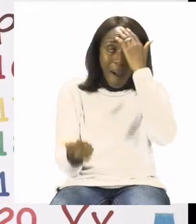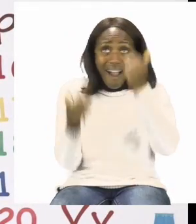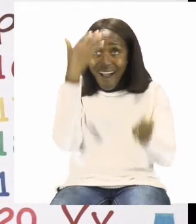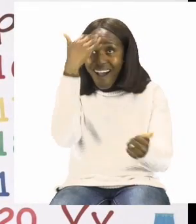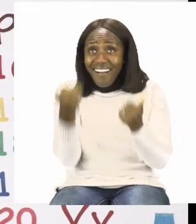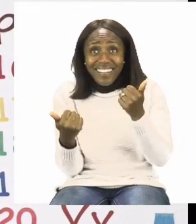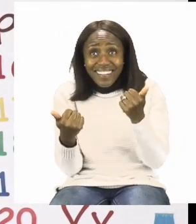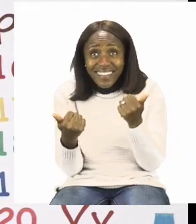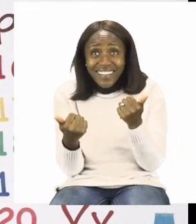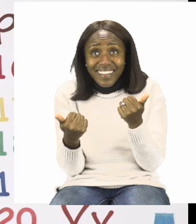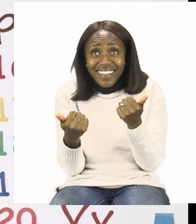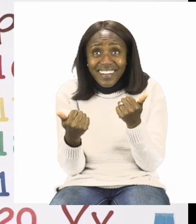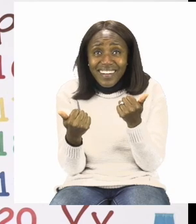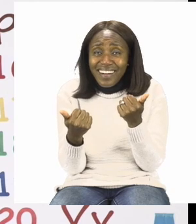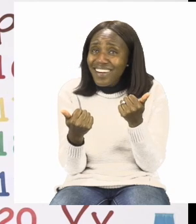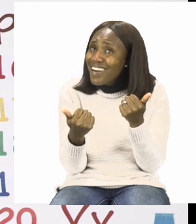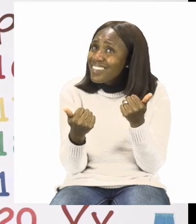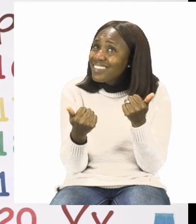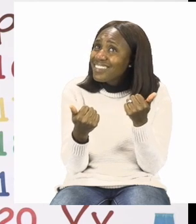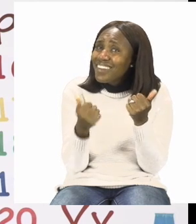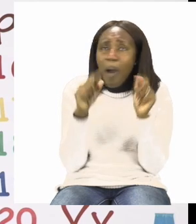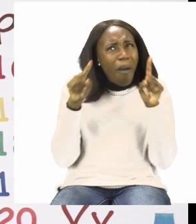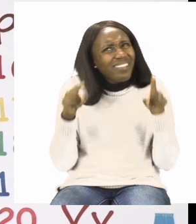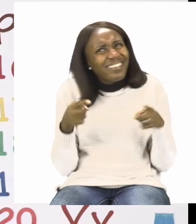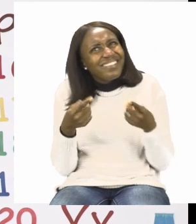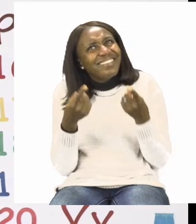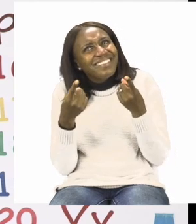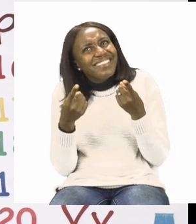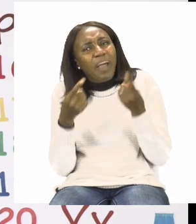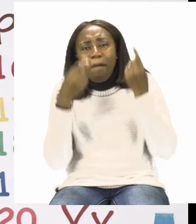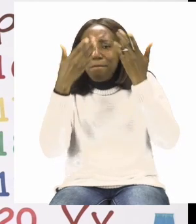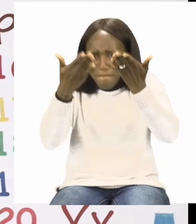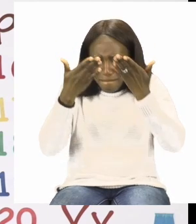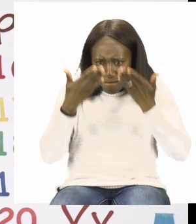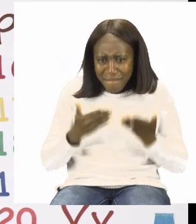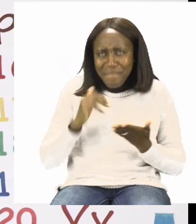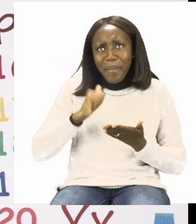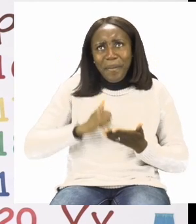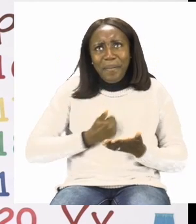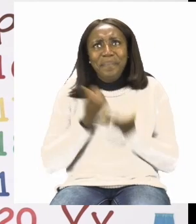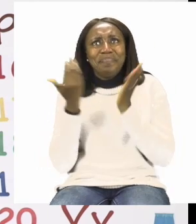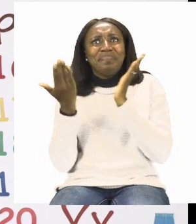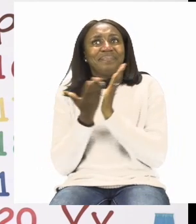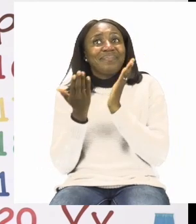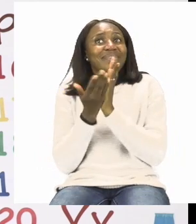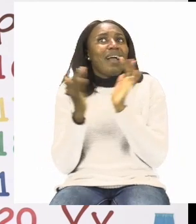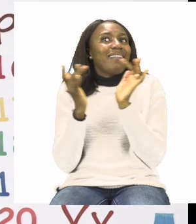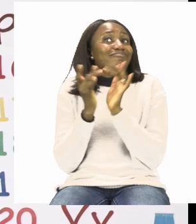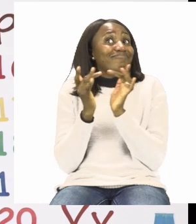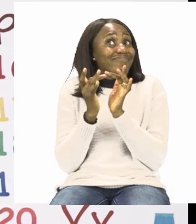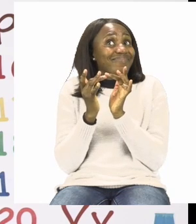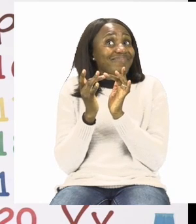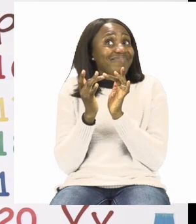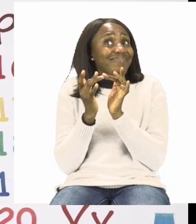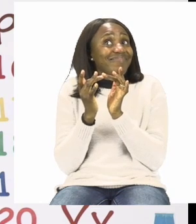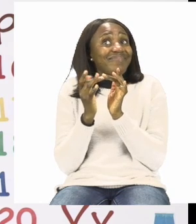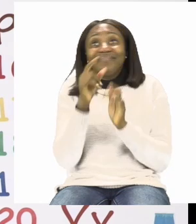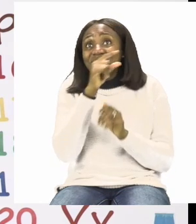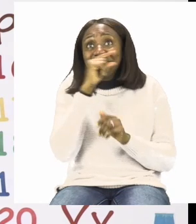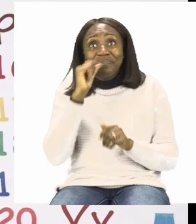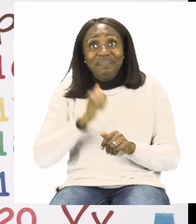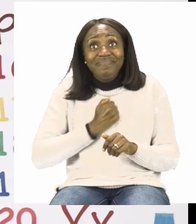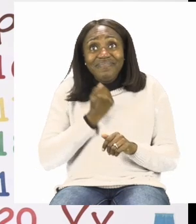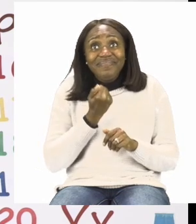Hello there, beautiful friends. Welcome to My Zone Online School. I am